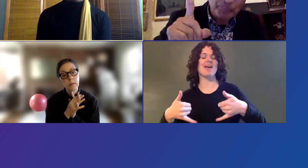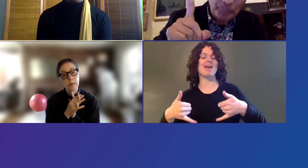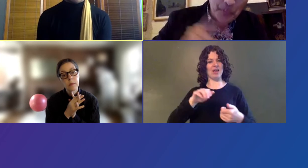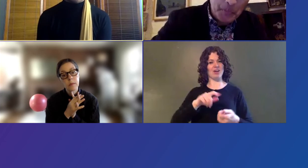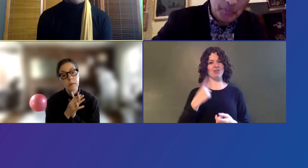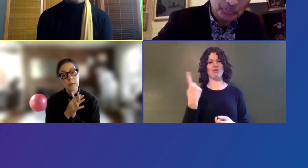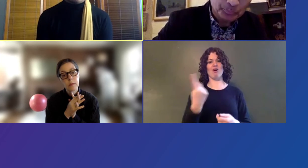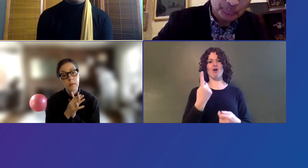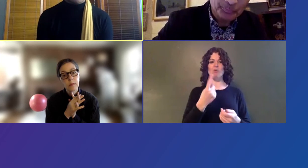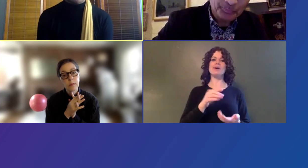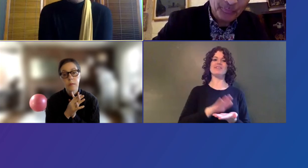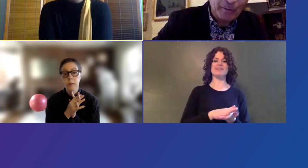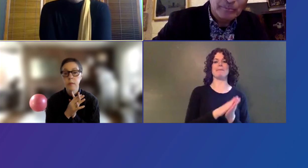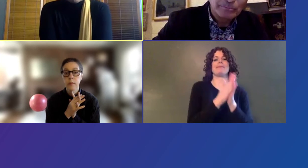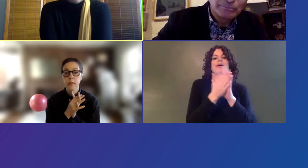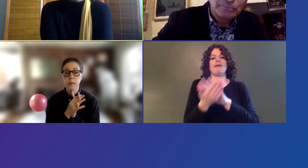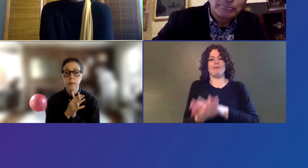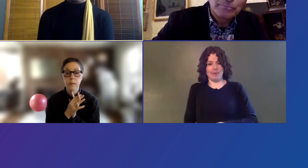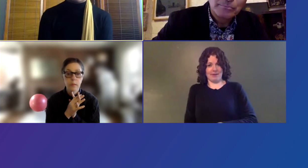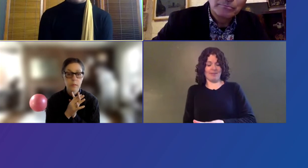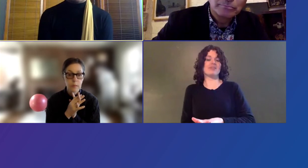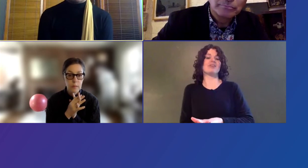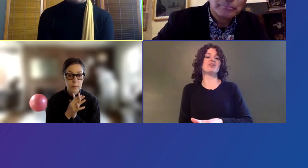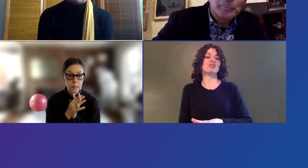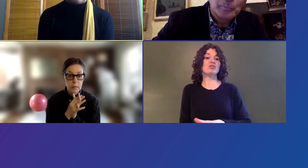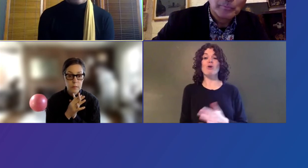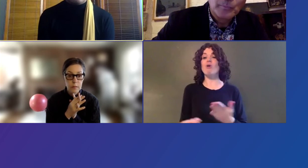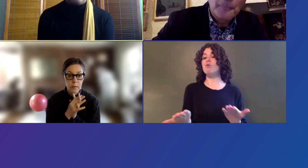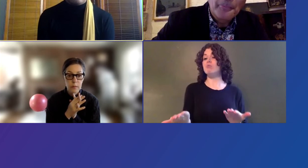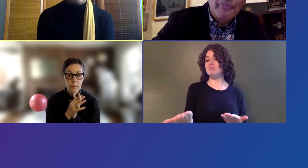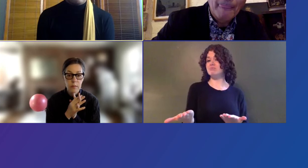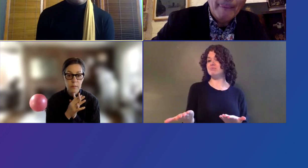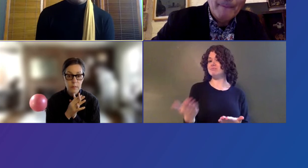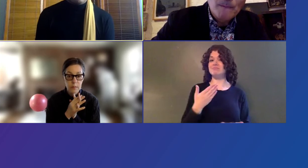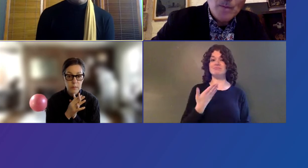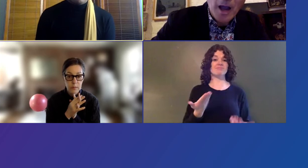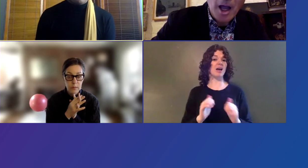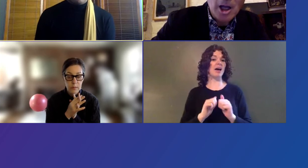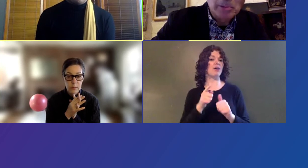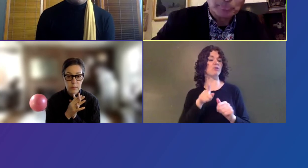from multiple other artists. So if anything you'd like to say in response to that.